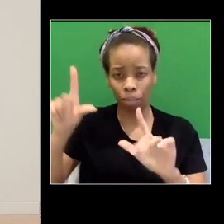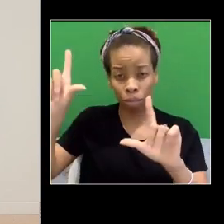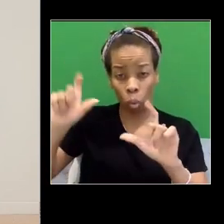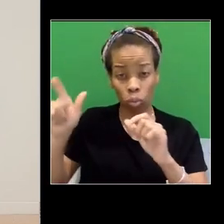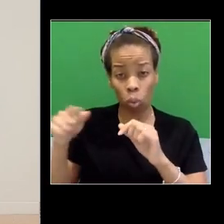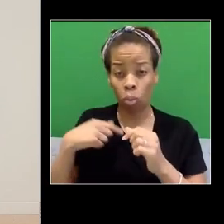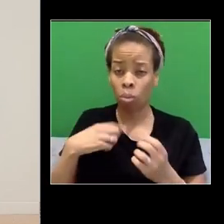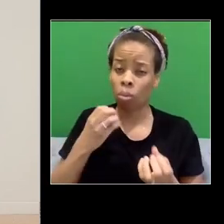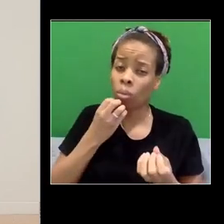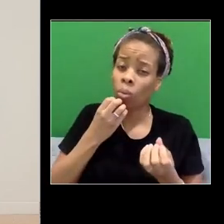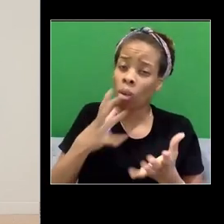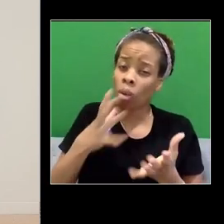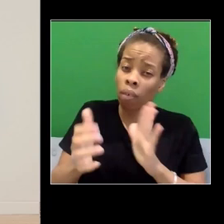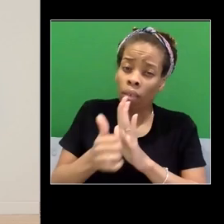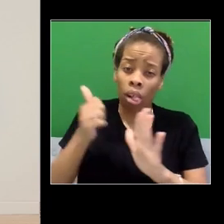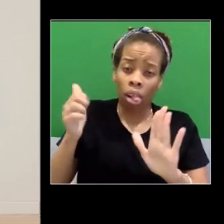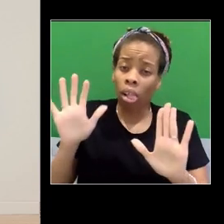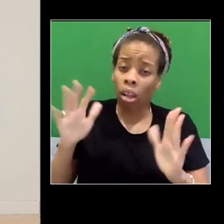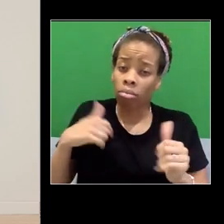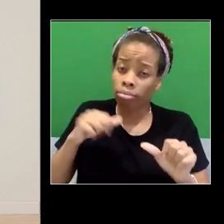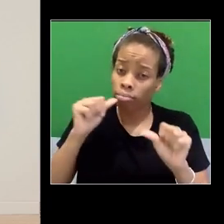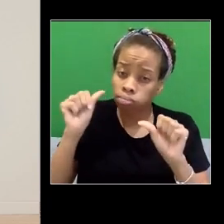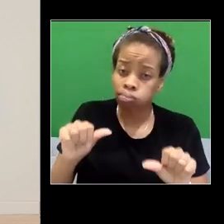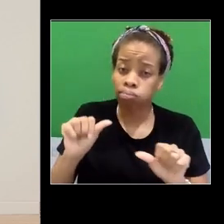wonderful, I mean, such a favorite of mine, because